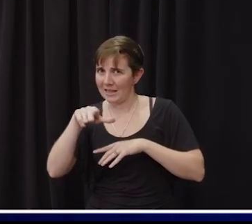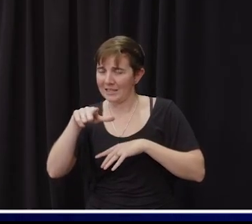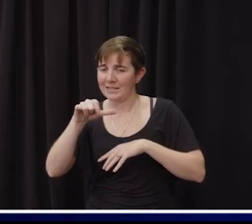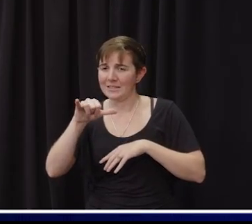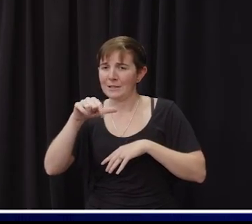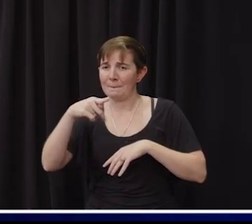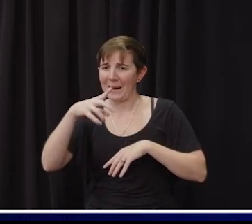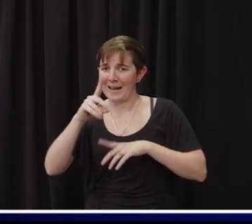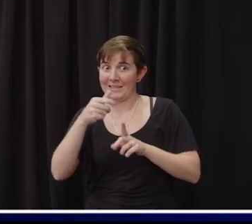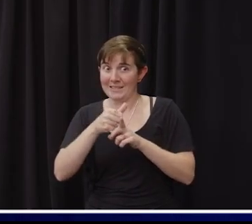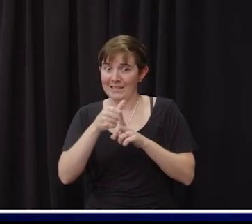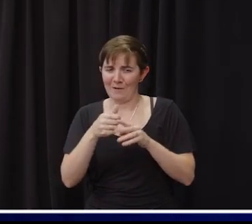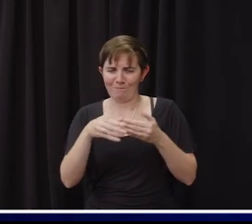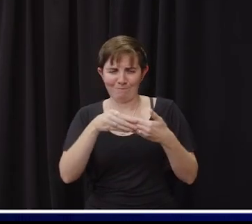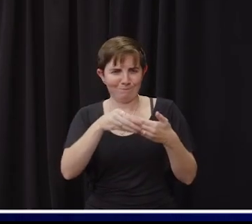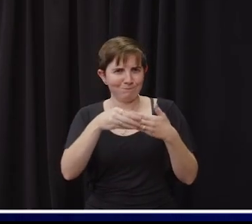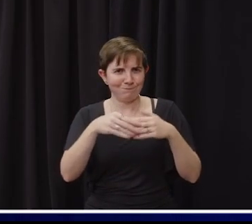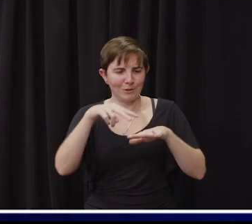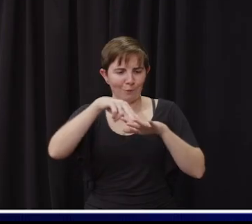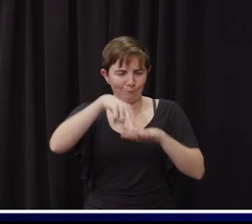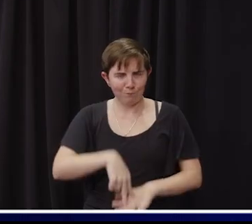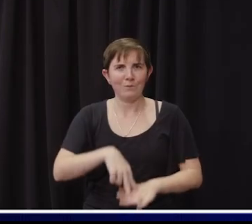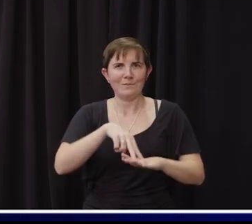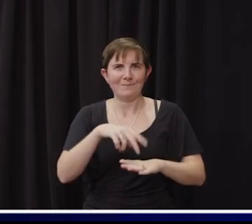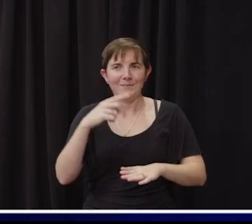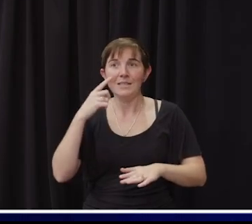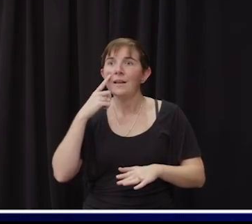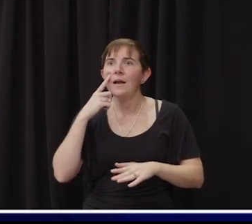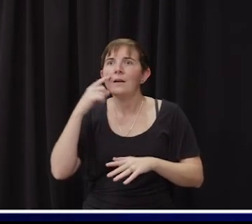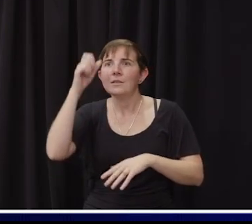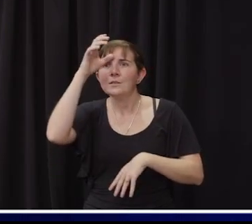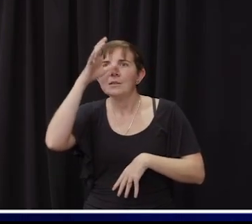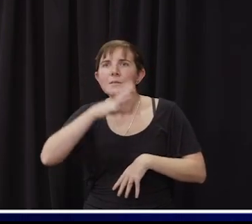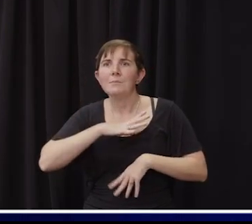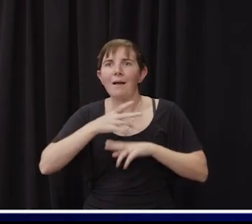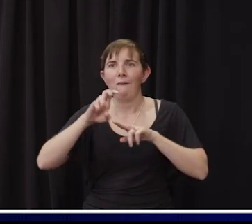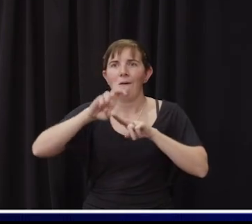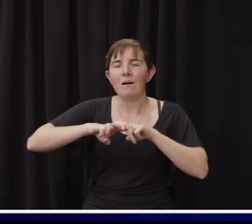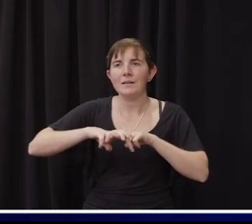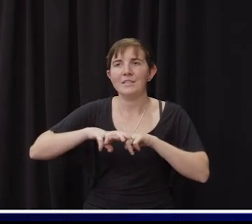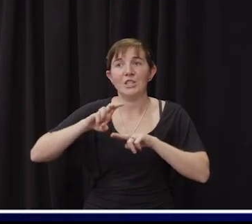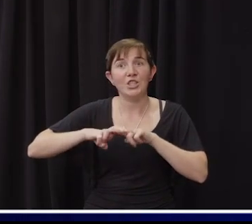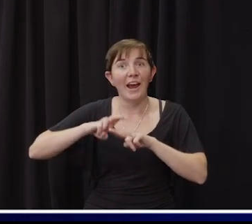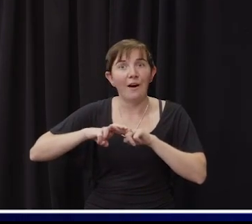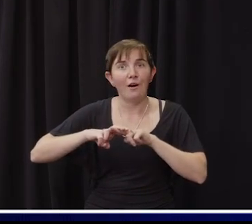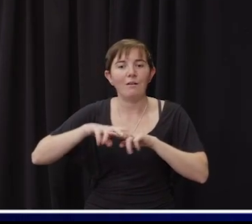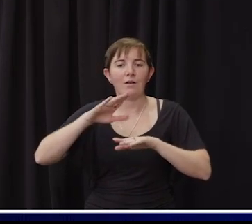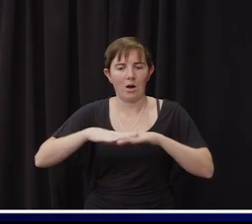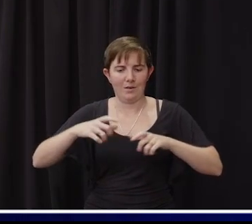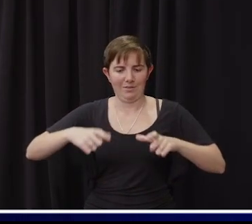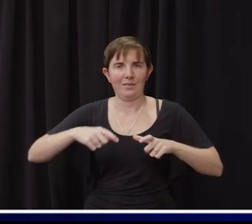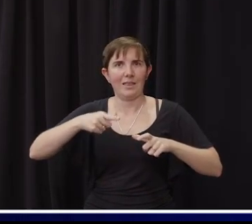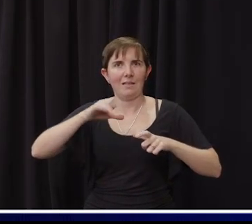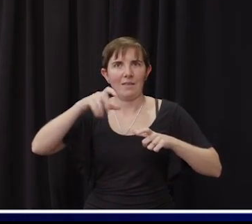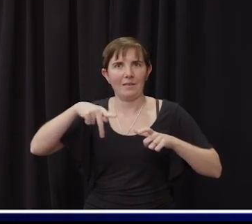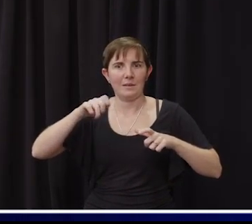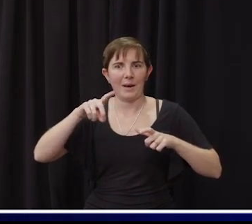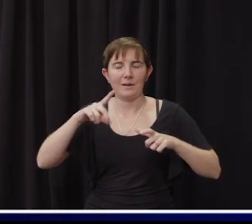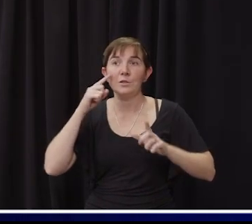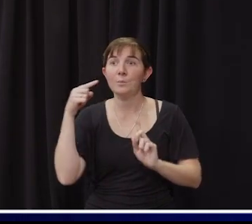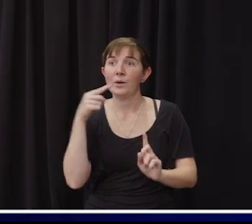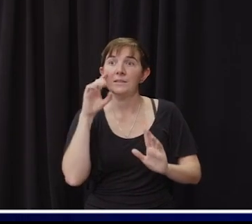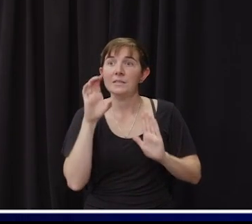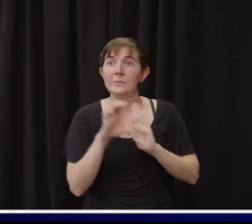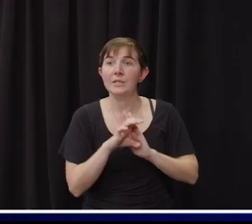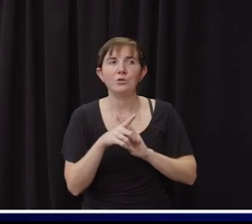up. There's a gentleman sitting in a chair on a lily pad. But the point of the picture and what this meant for our team is that this park